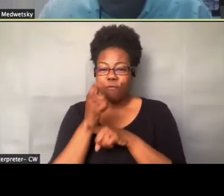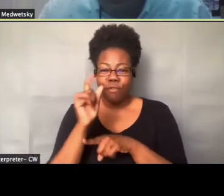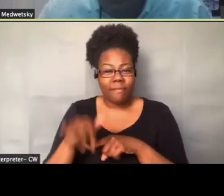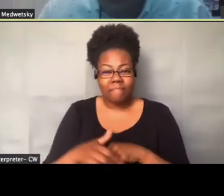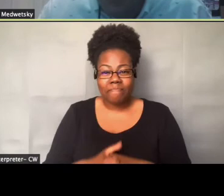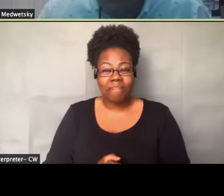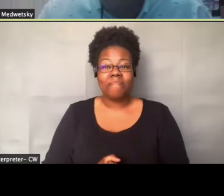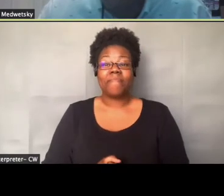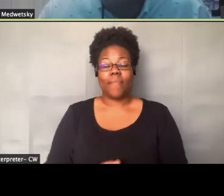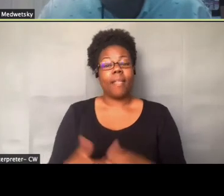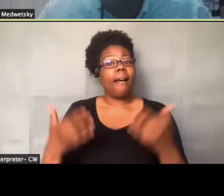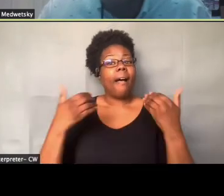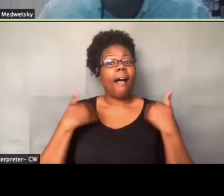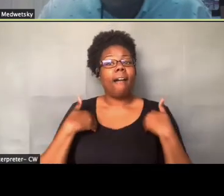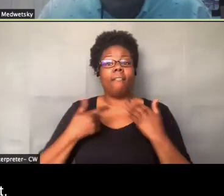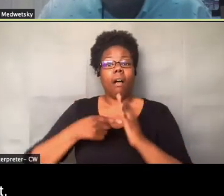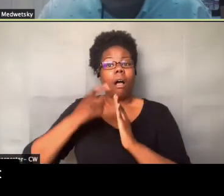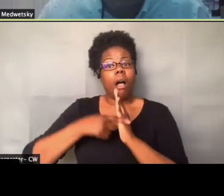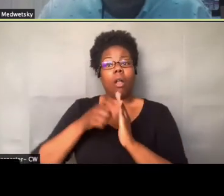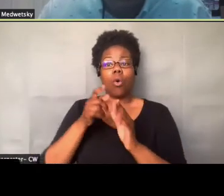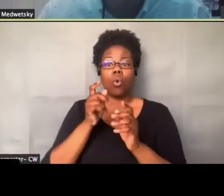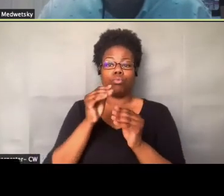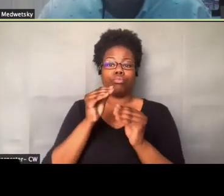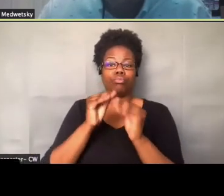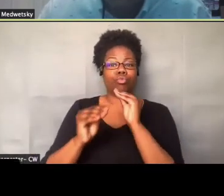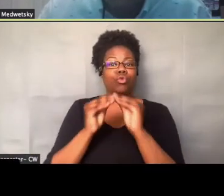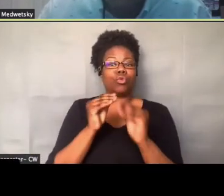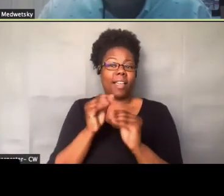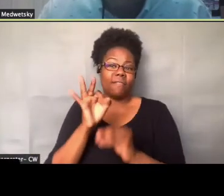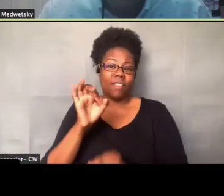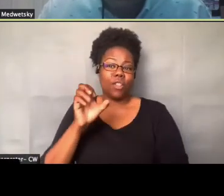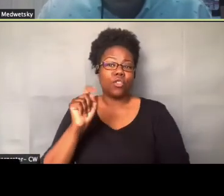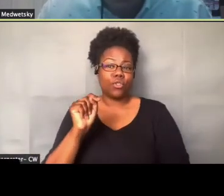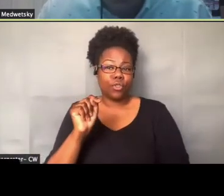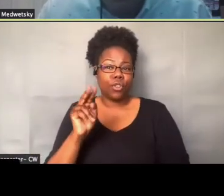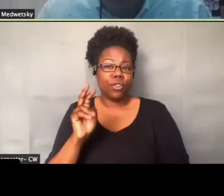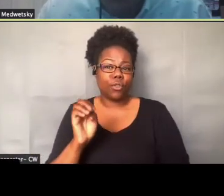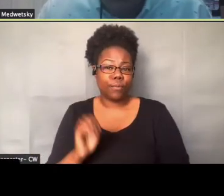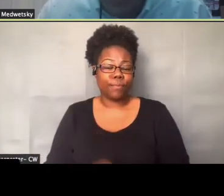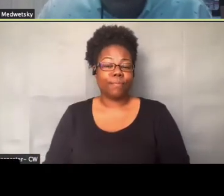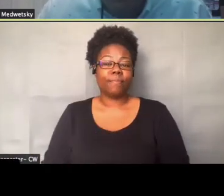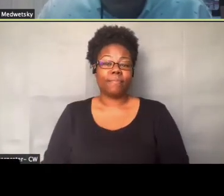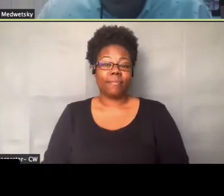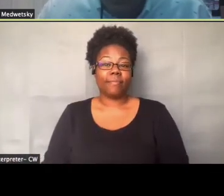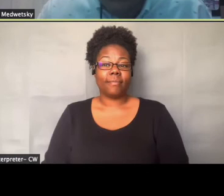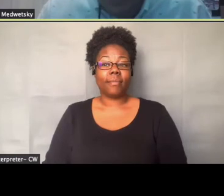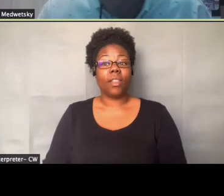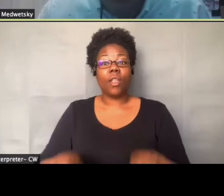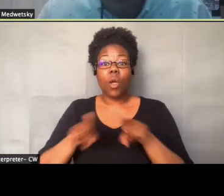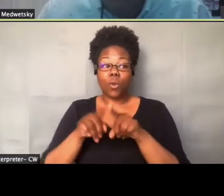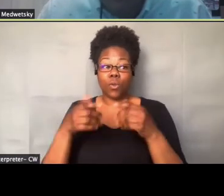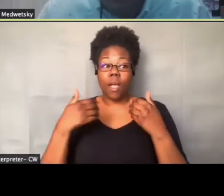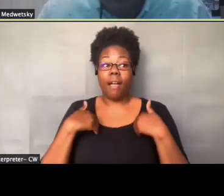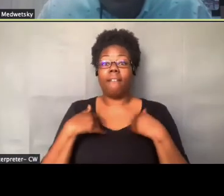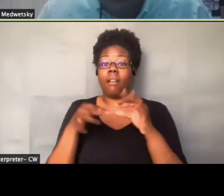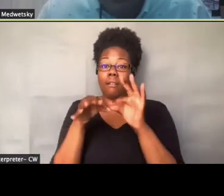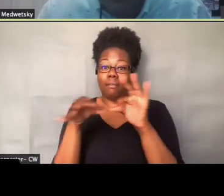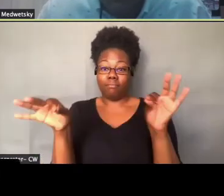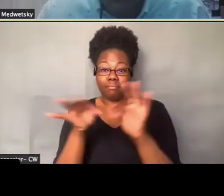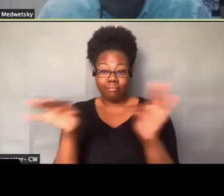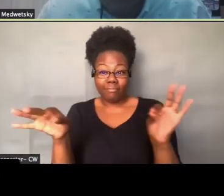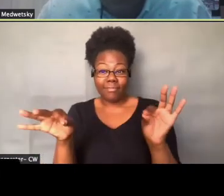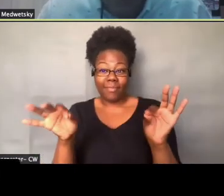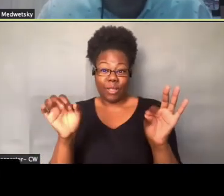autocorrect feature. I'm not sure about Google Meet if it has that or not. And it also has embedded closed captioning, as you can